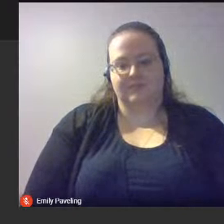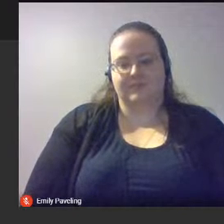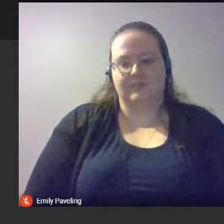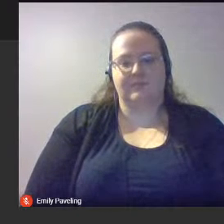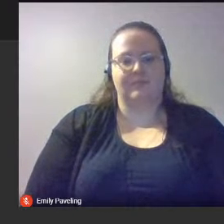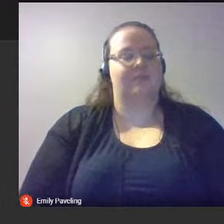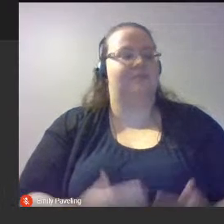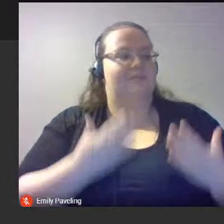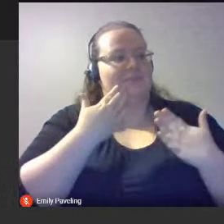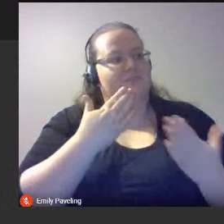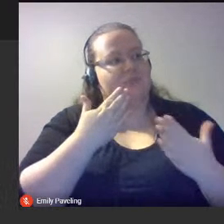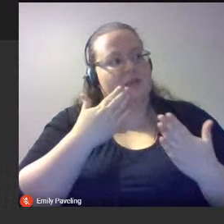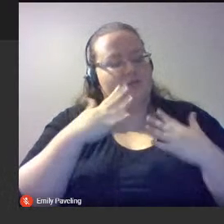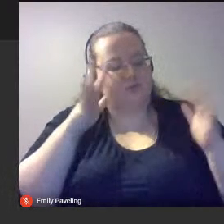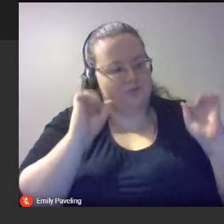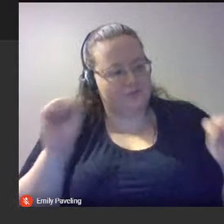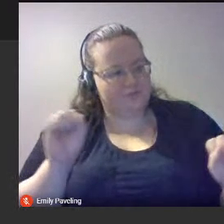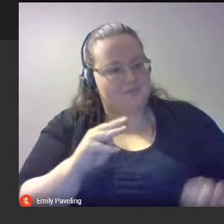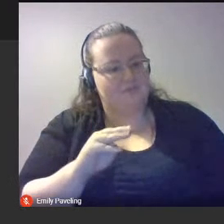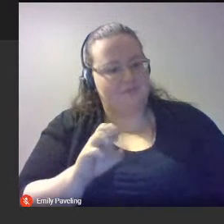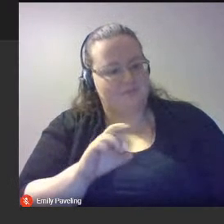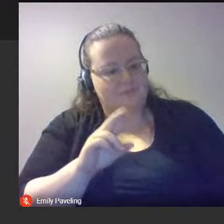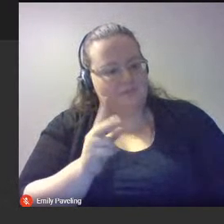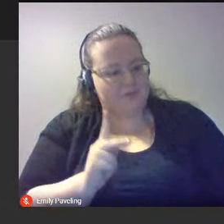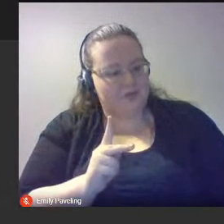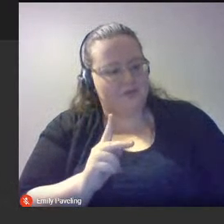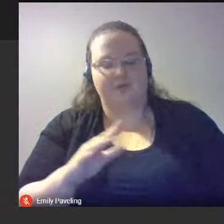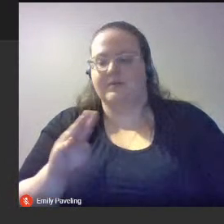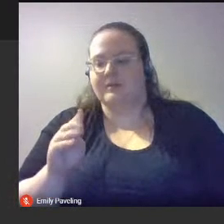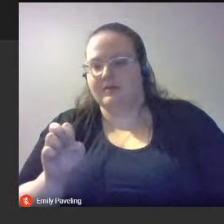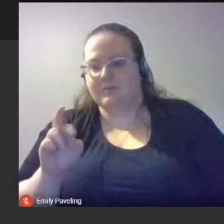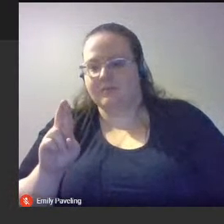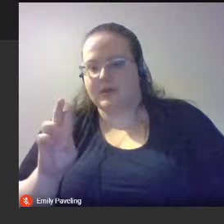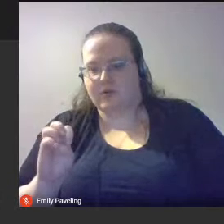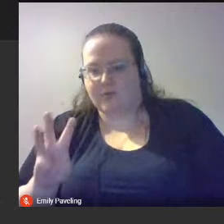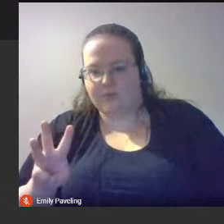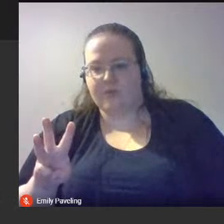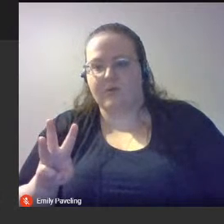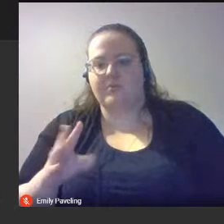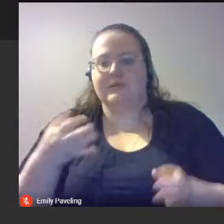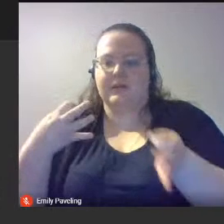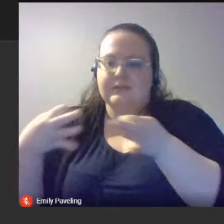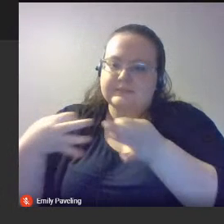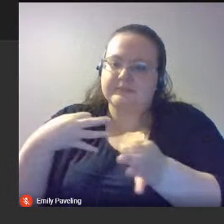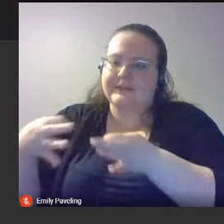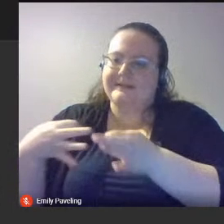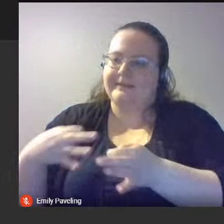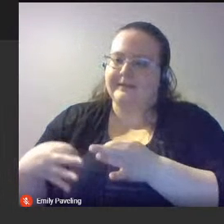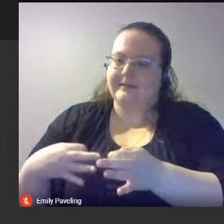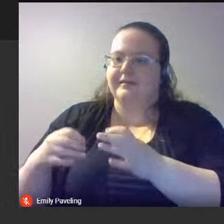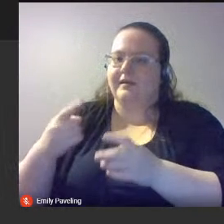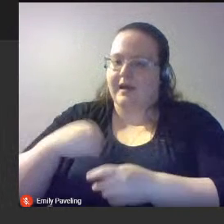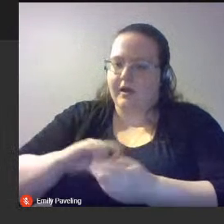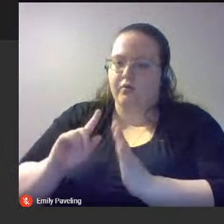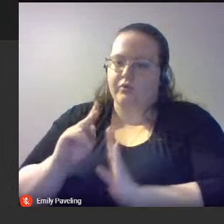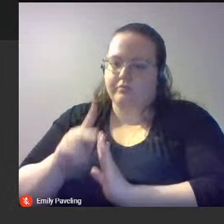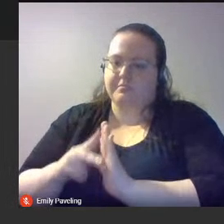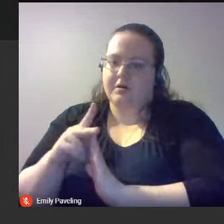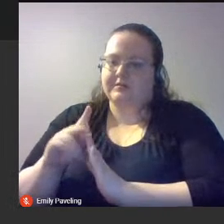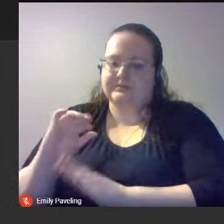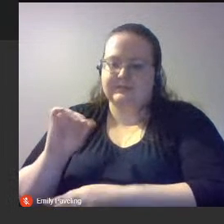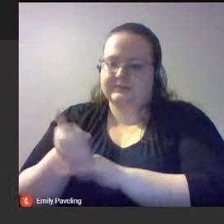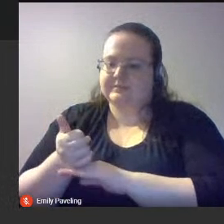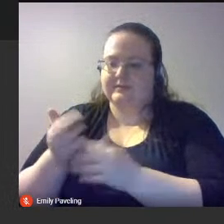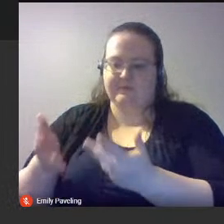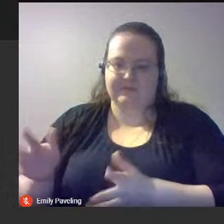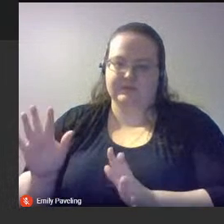Thanks very much, Superintendent Merrick and Superintendent Ballo for walking us through some of the measures that we'll have in place for our return to school